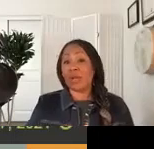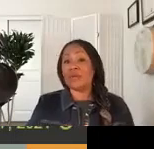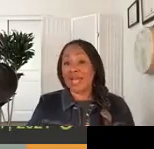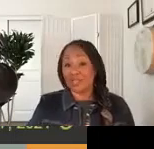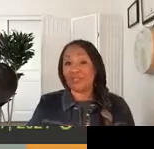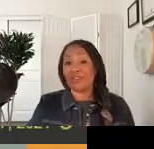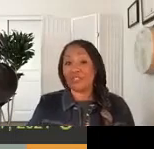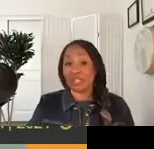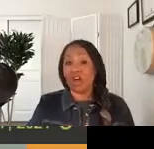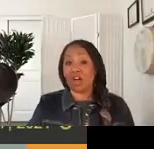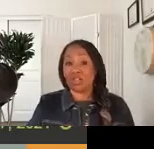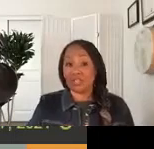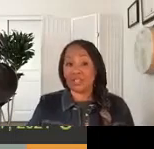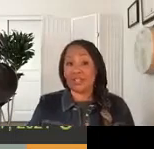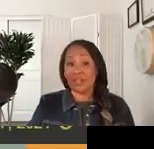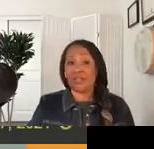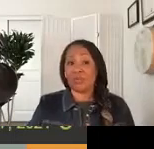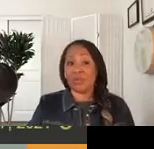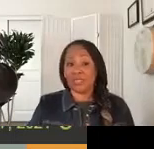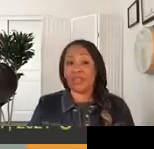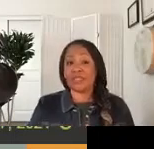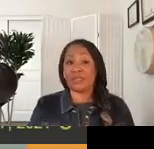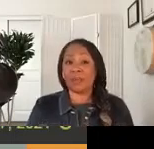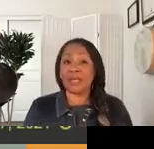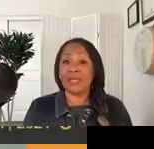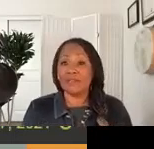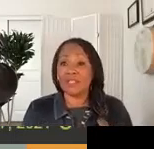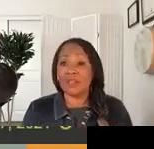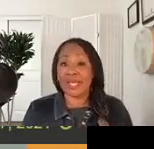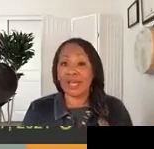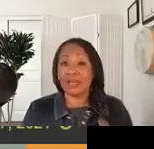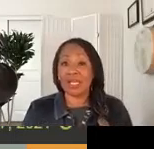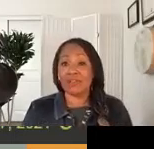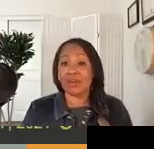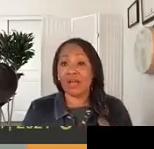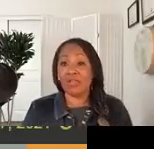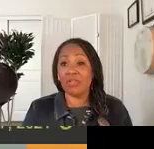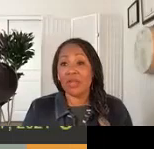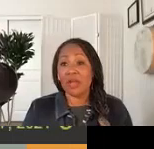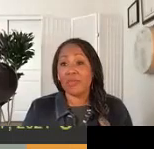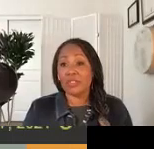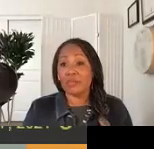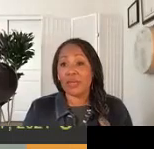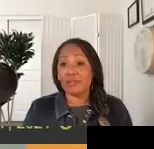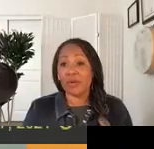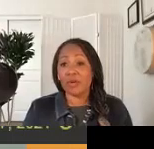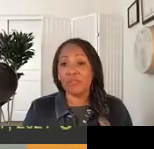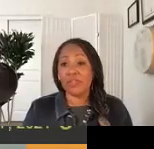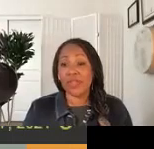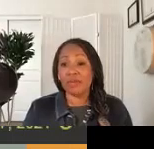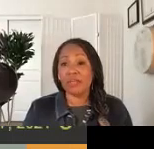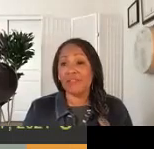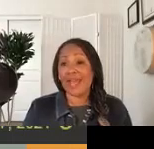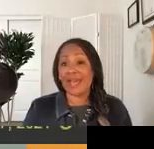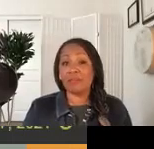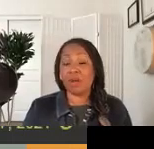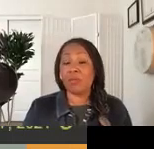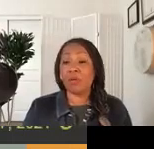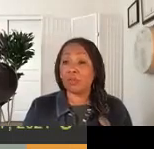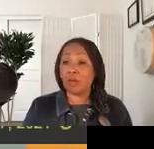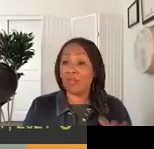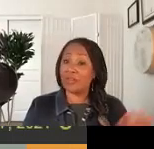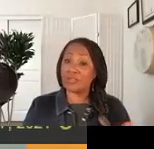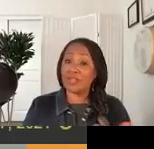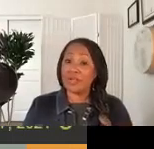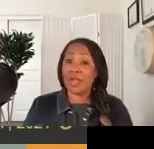when I was at the University of Auckland, and then the other one is funded by Ventura County Behavior Health. There's my photo over there, but if I had